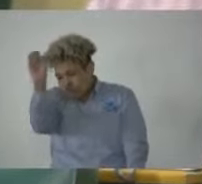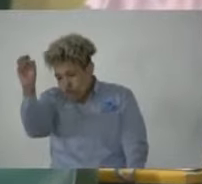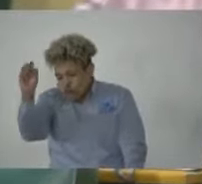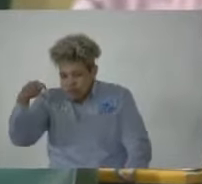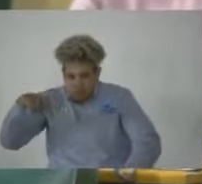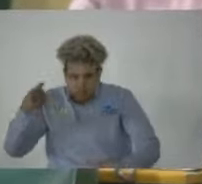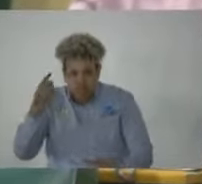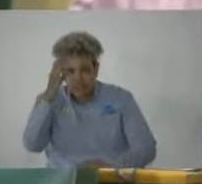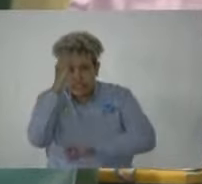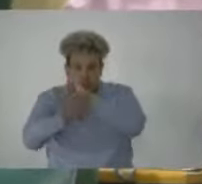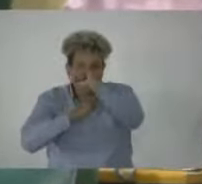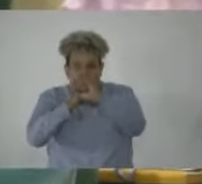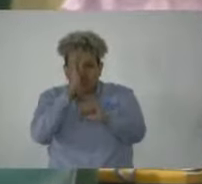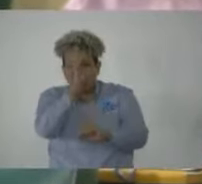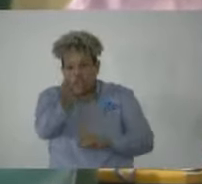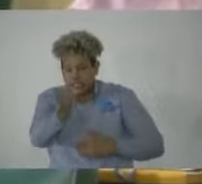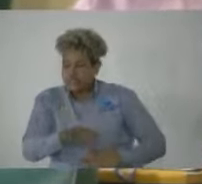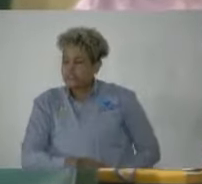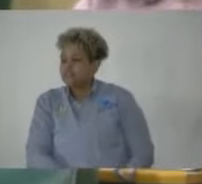taxes.